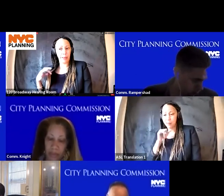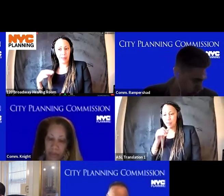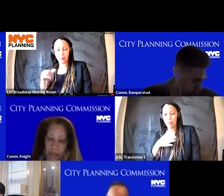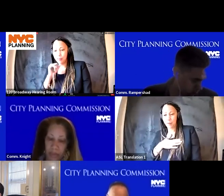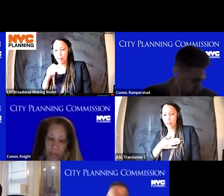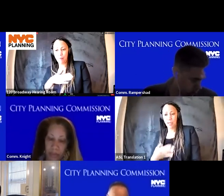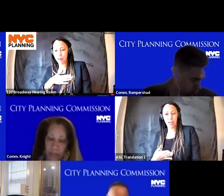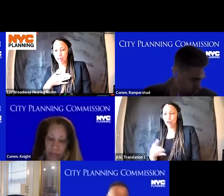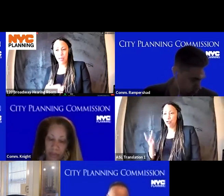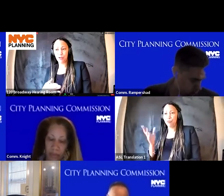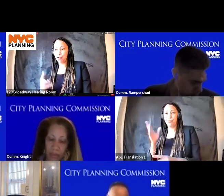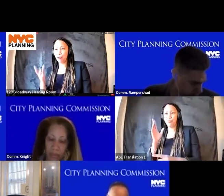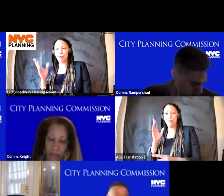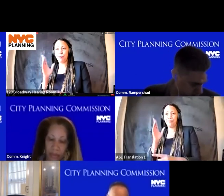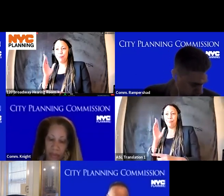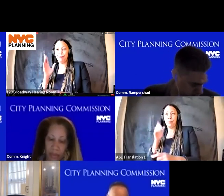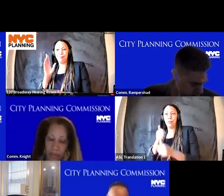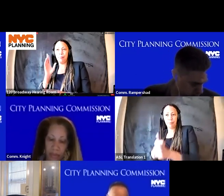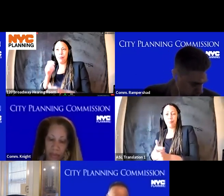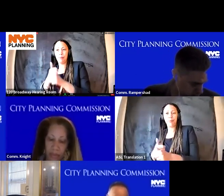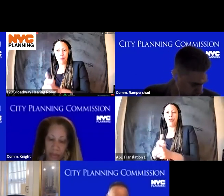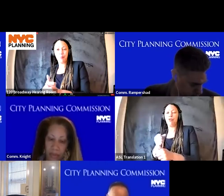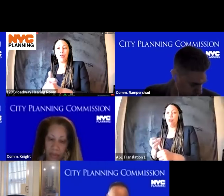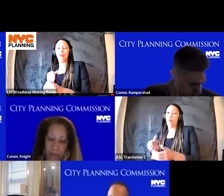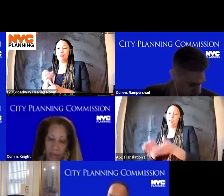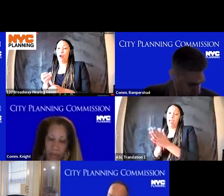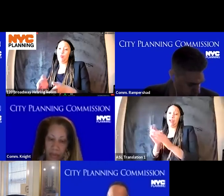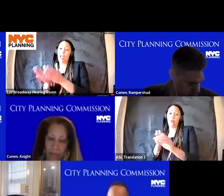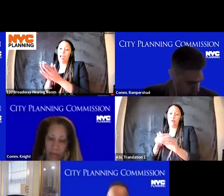to do that, and so we asked that they withdraw that.